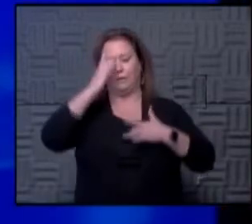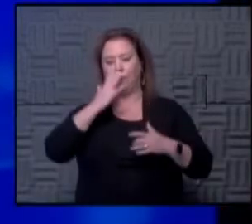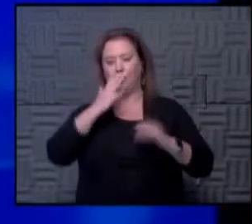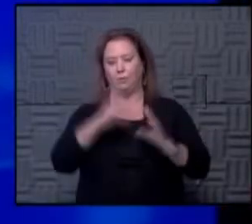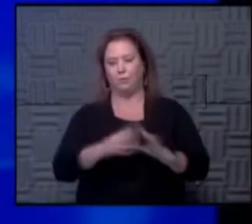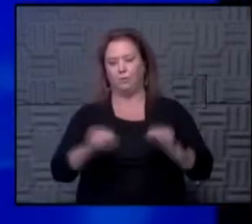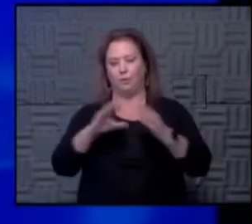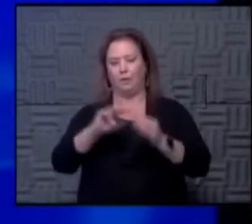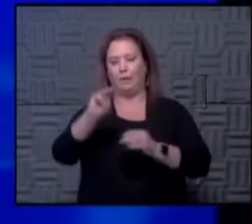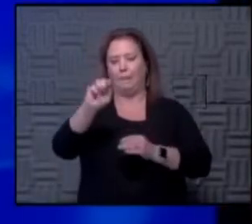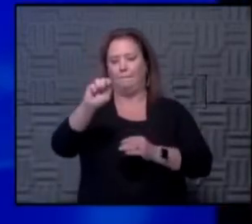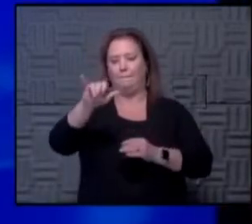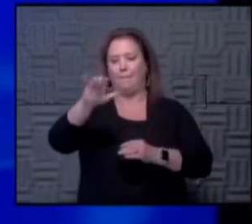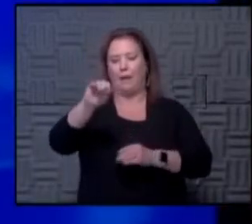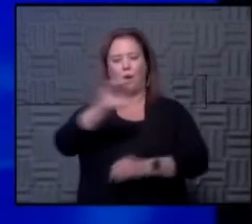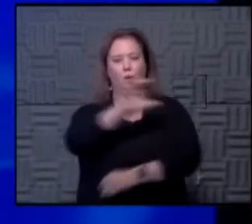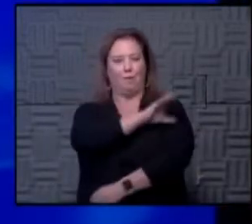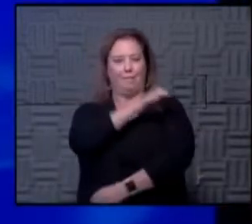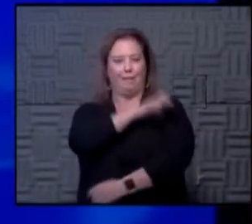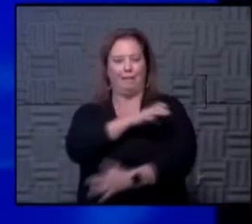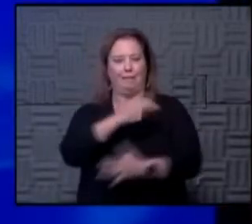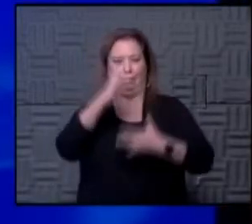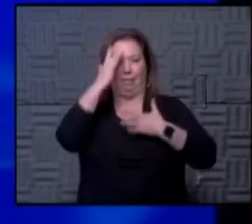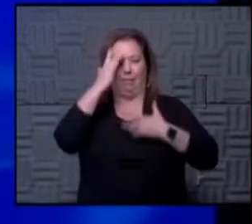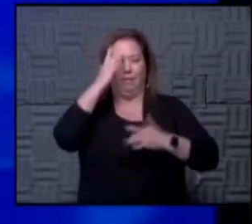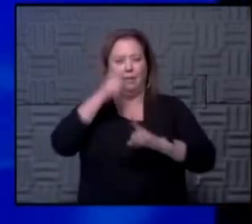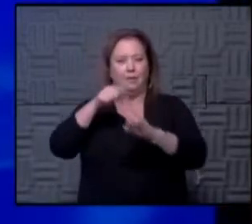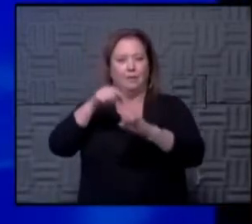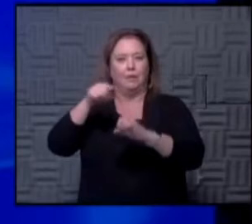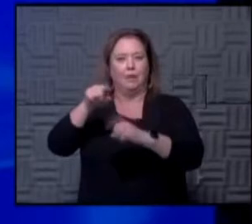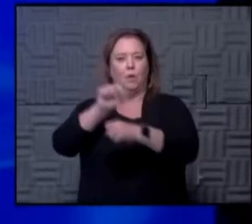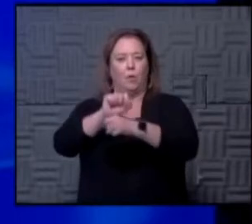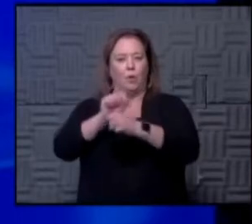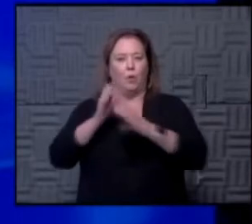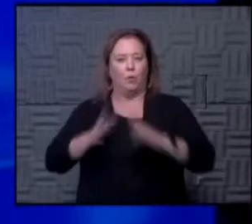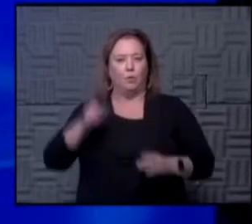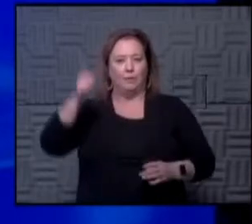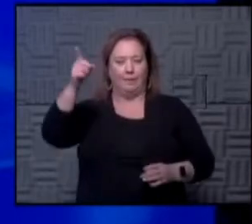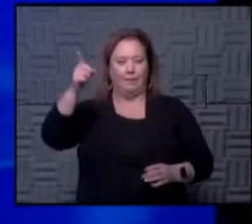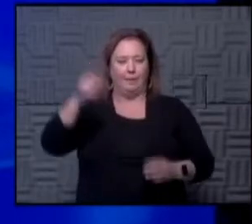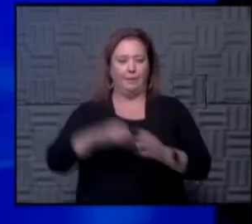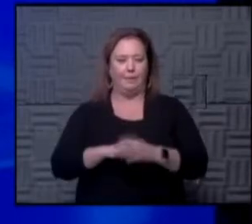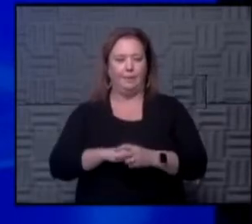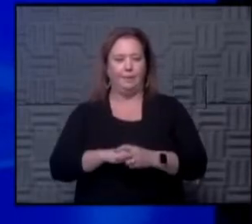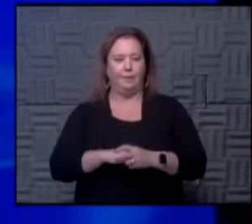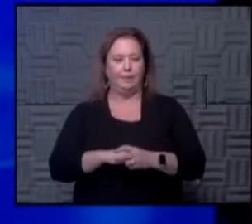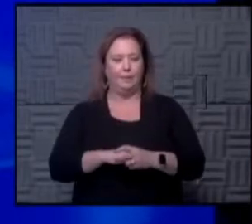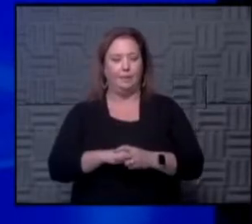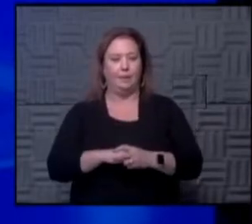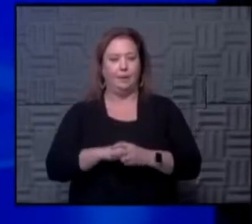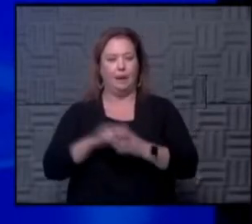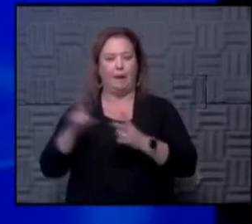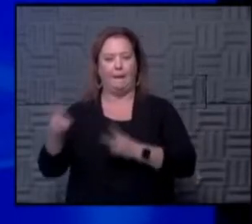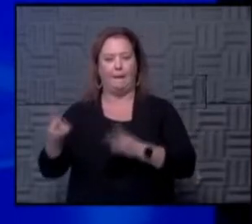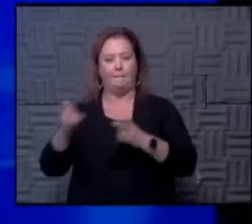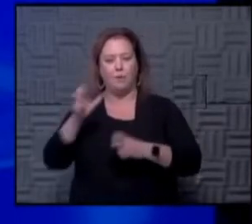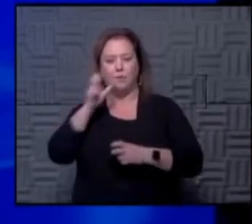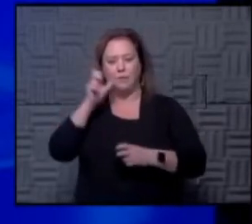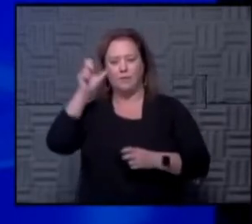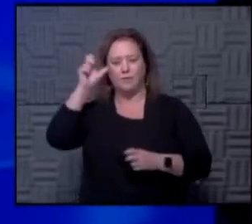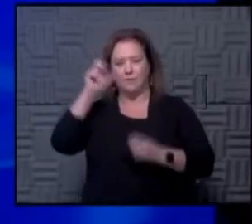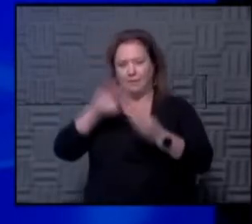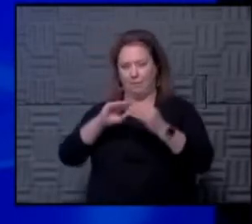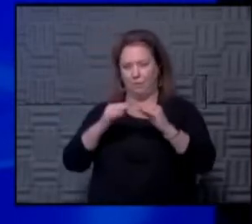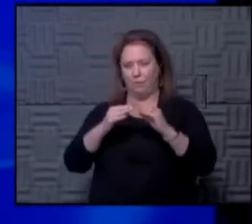around Mayo Clinic, I think, catching a lot of attention lately. And so I did pull